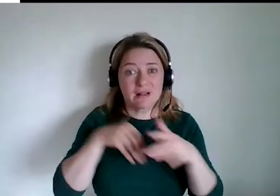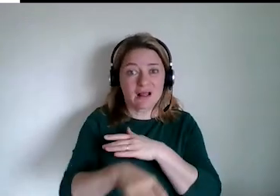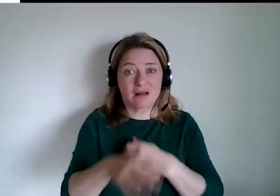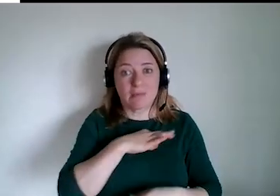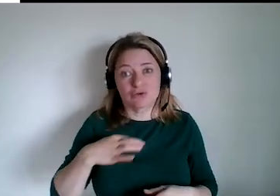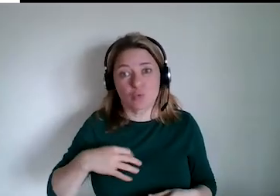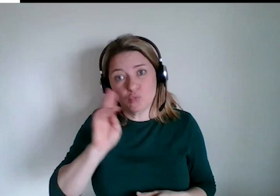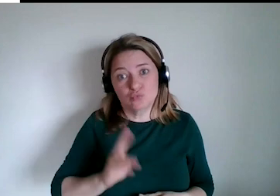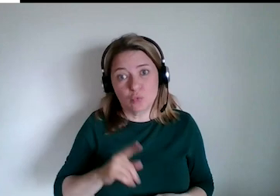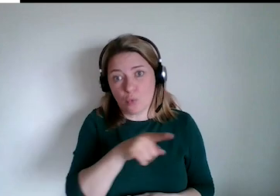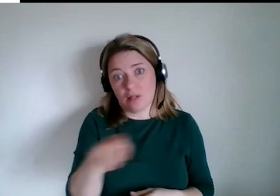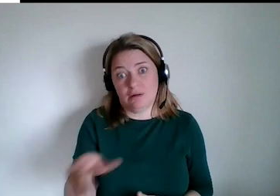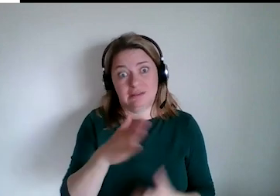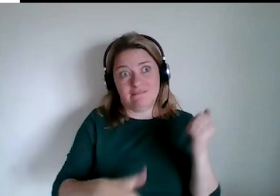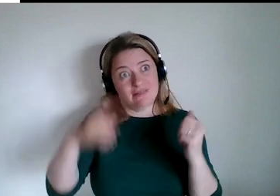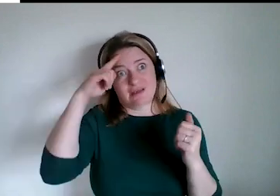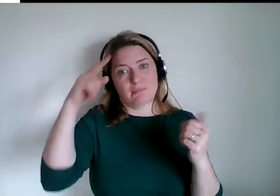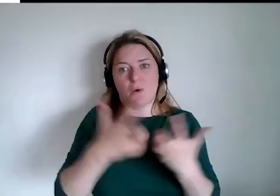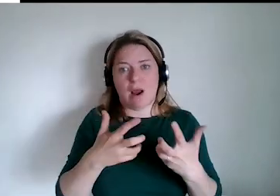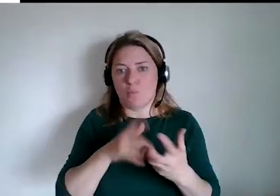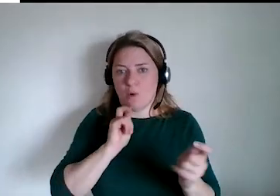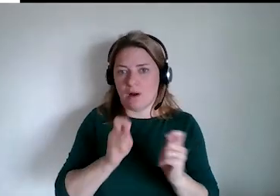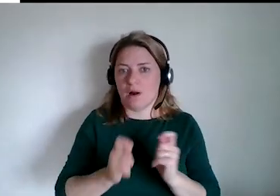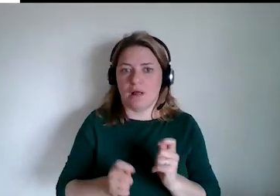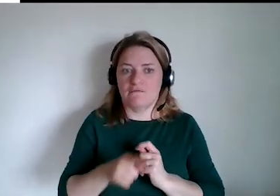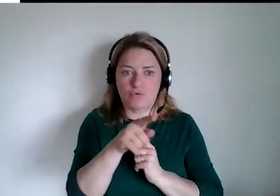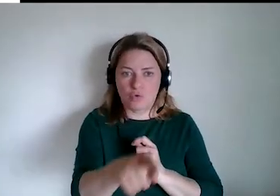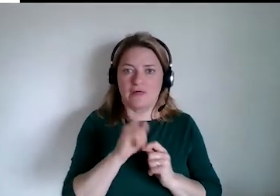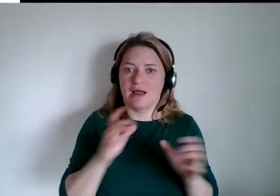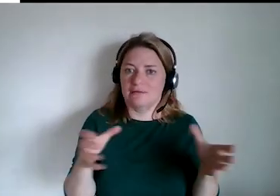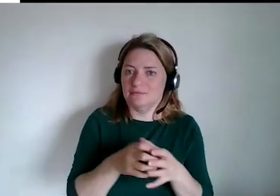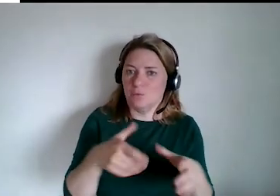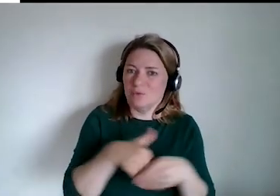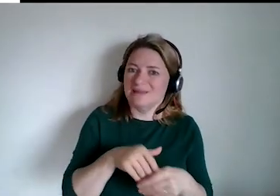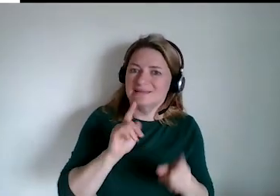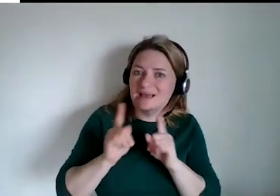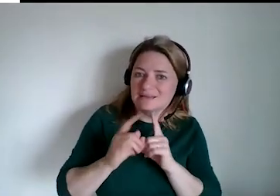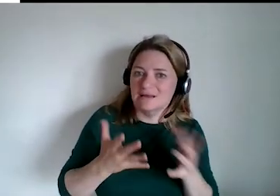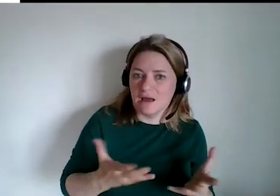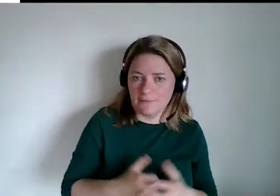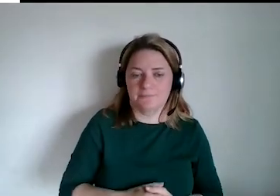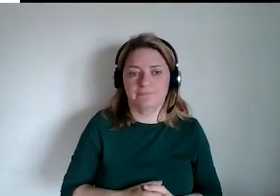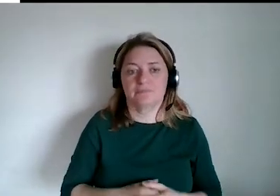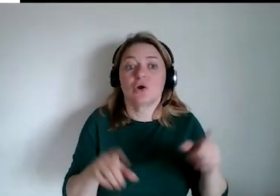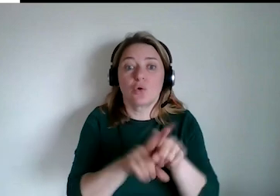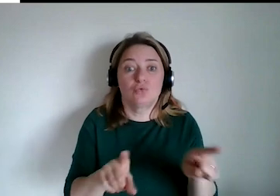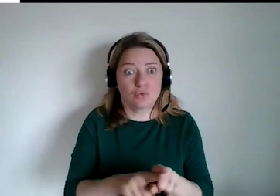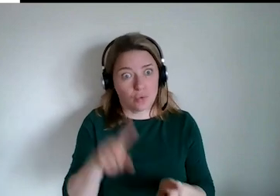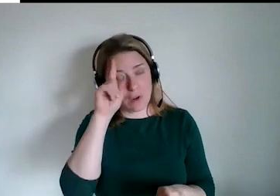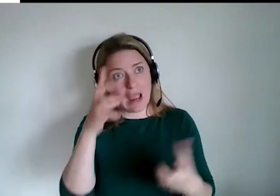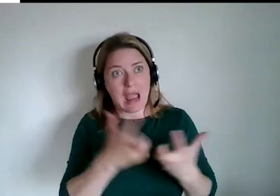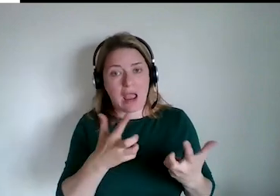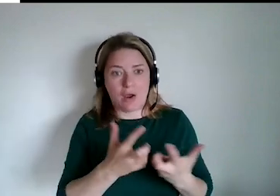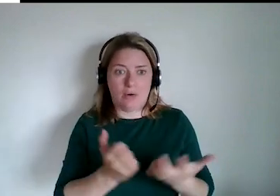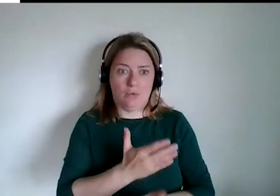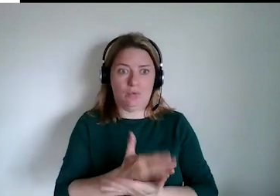might adjust for that clustering or dependency effect in data. So also, you might want to think about how you deal with